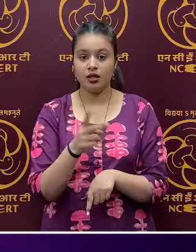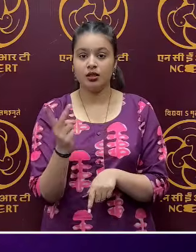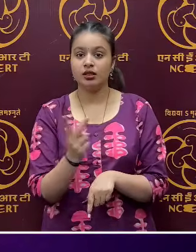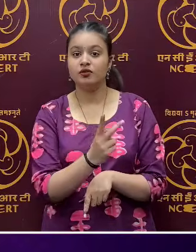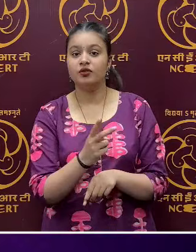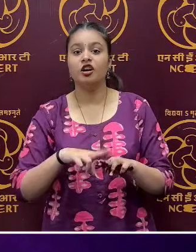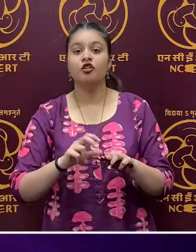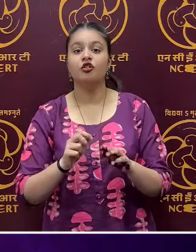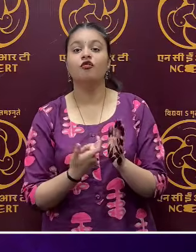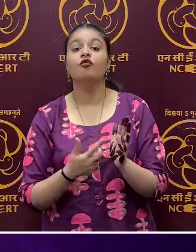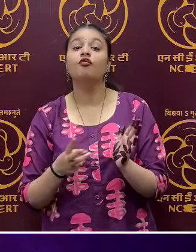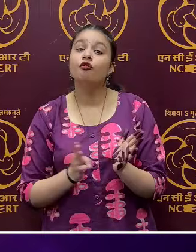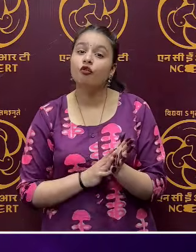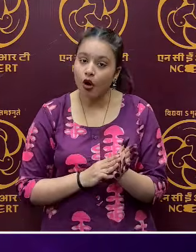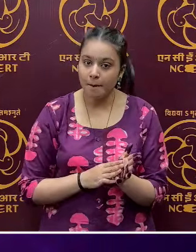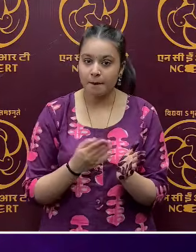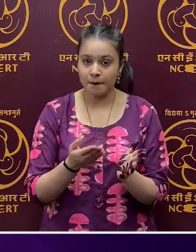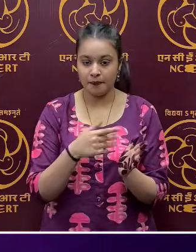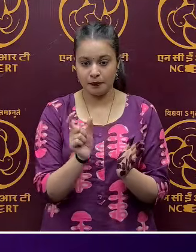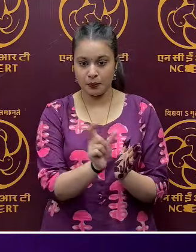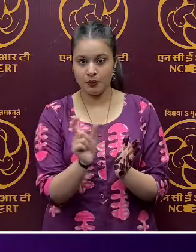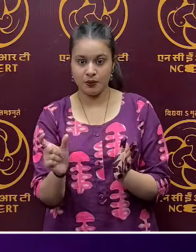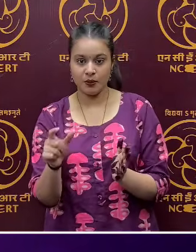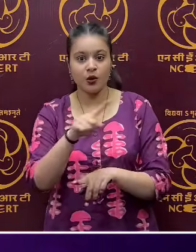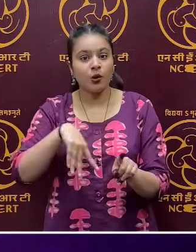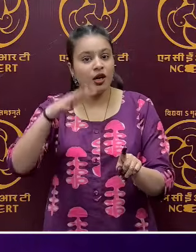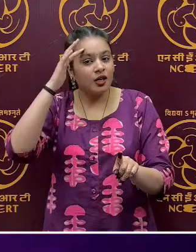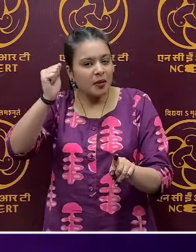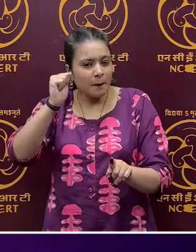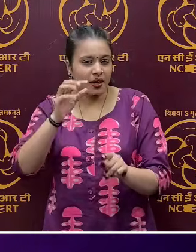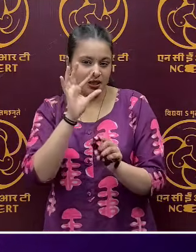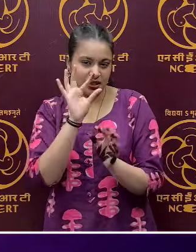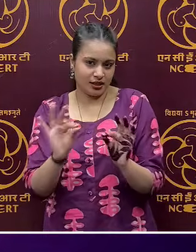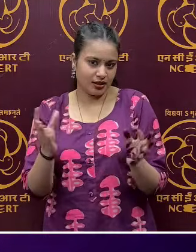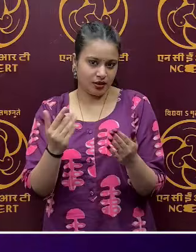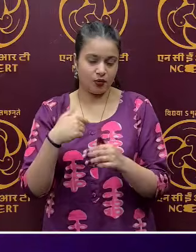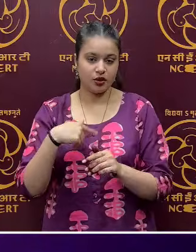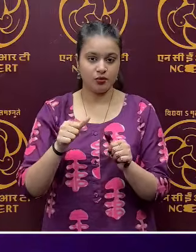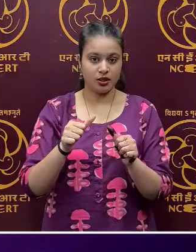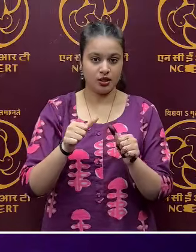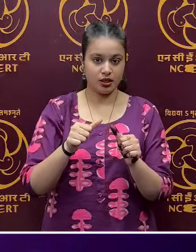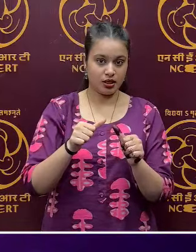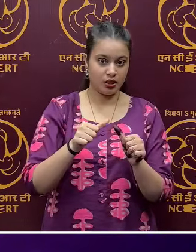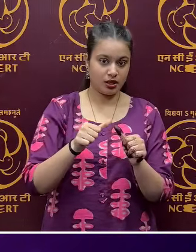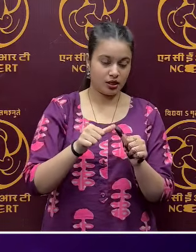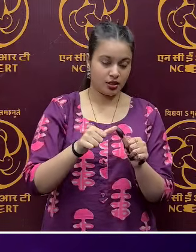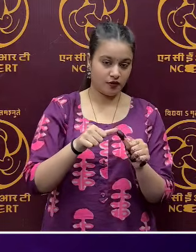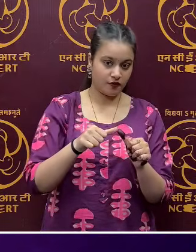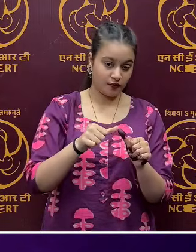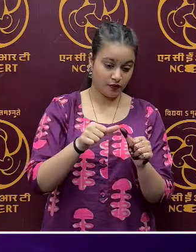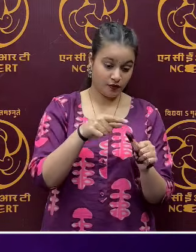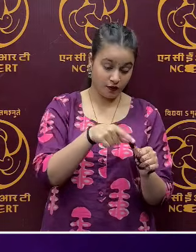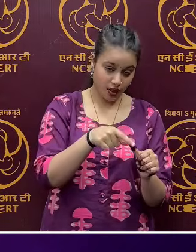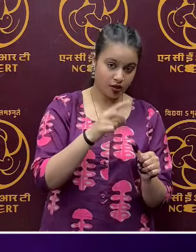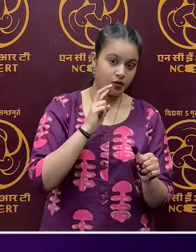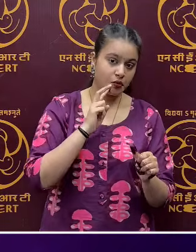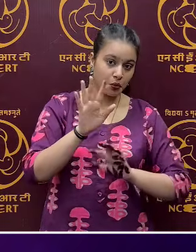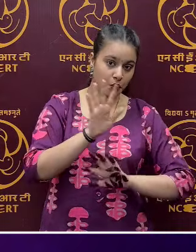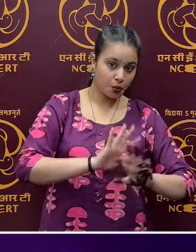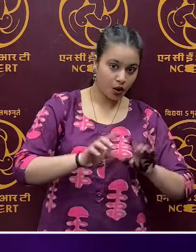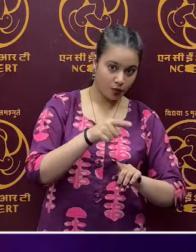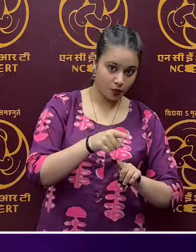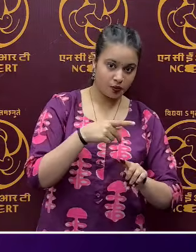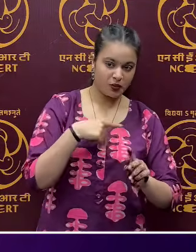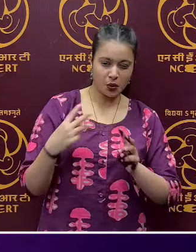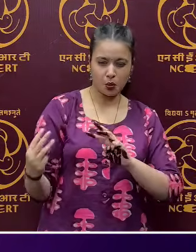forms itself. So it's easy to remember. Affect is a verb. The war has